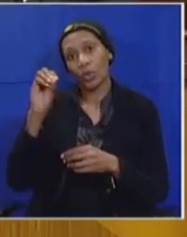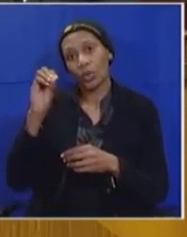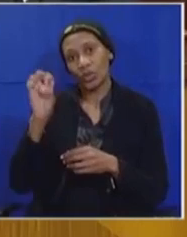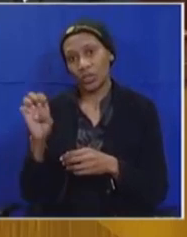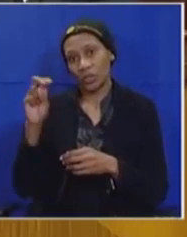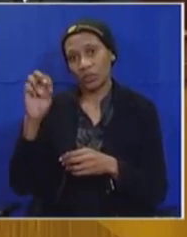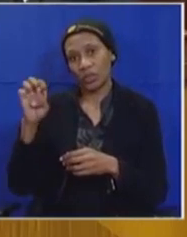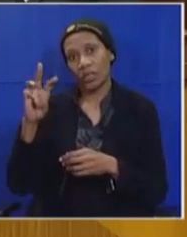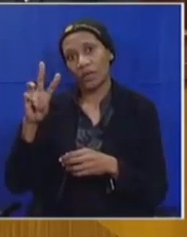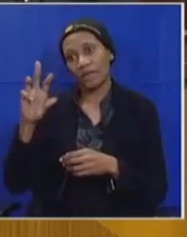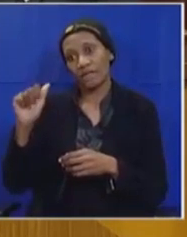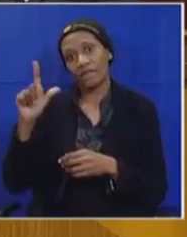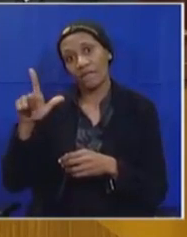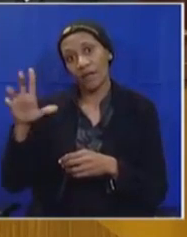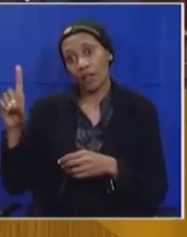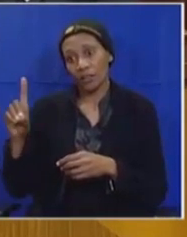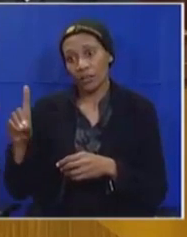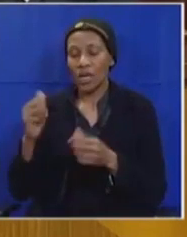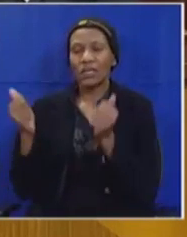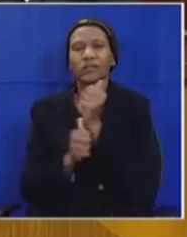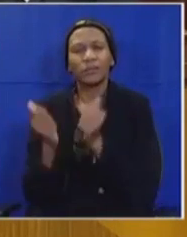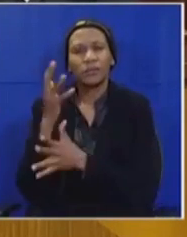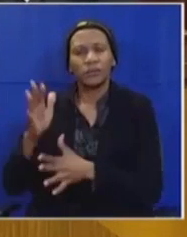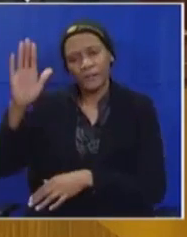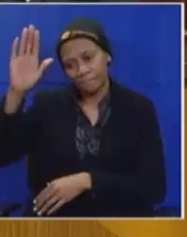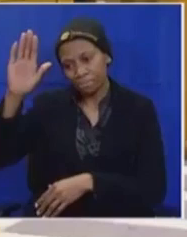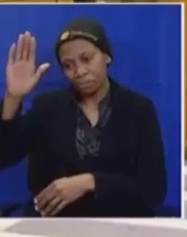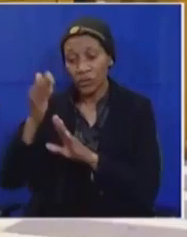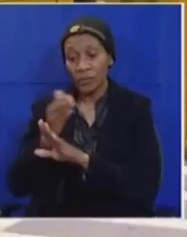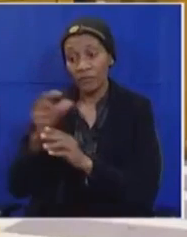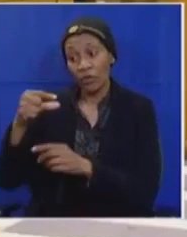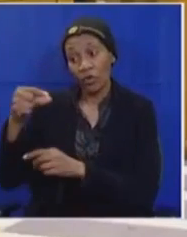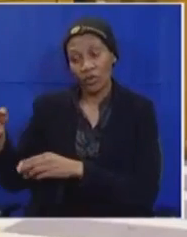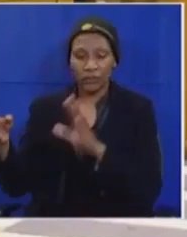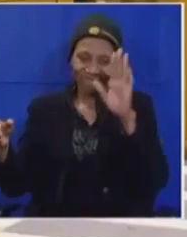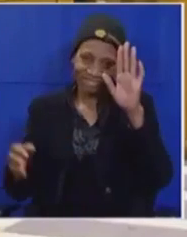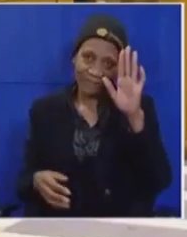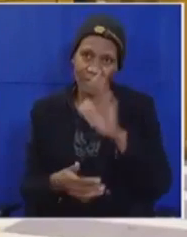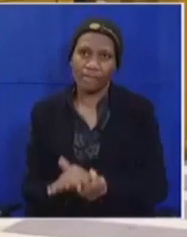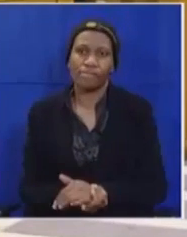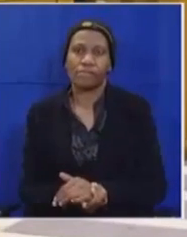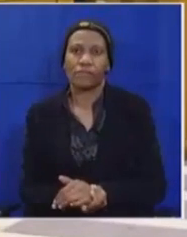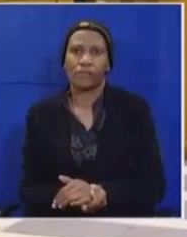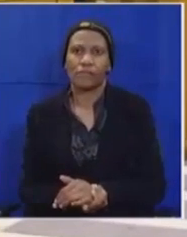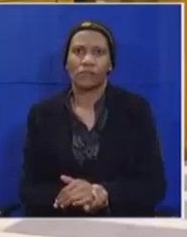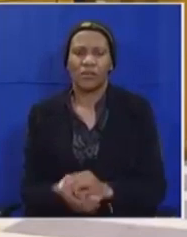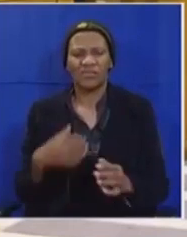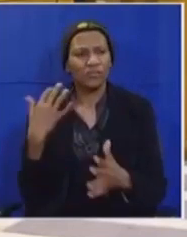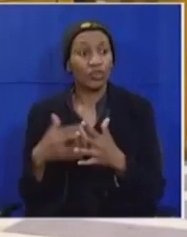Deputy Speaker, before Honorable Groenewald takes to the Yes, podium, what are you raising I on? have to express this concern. I'm serious this time around. I'm not